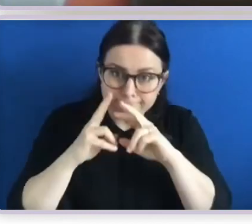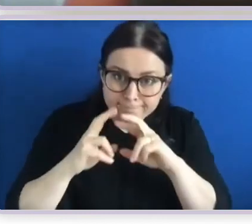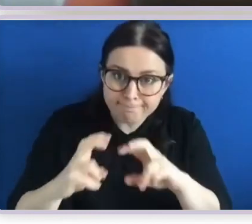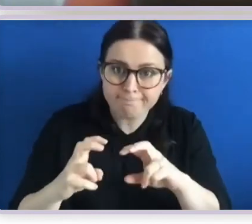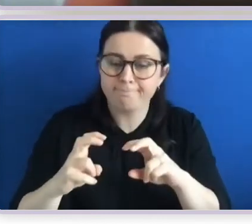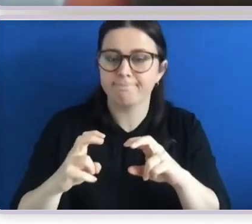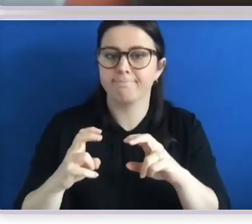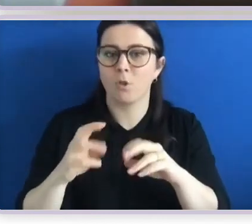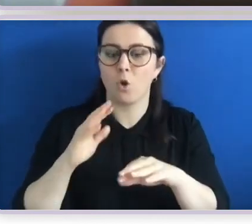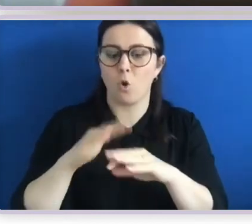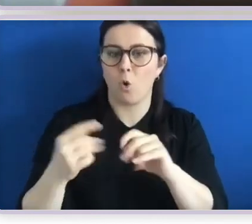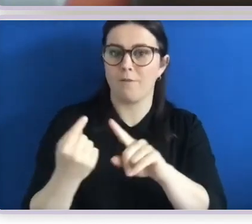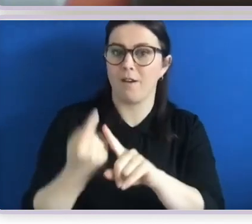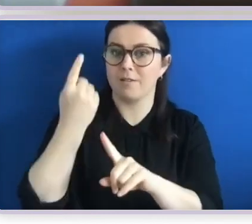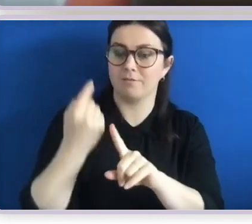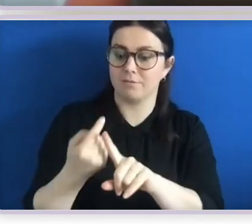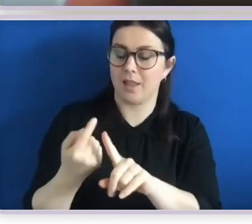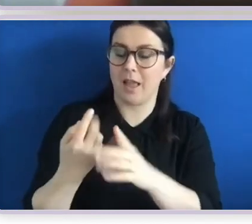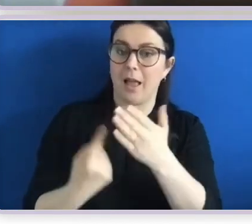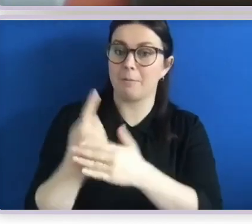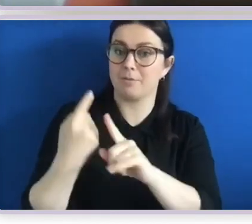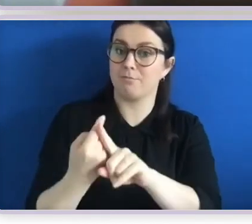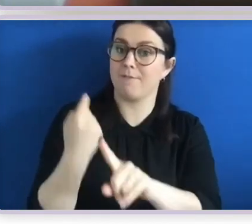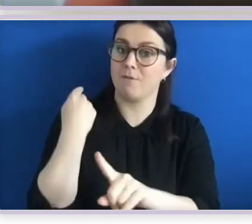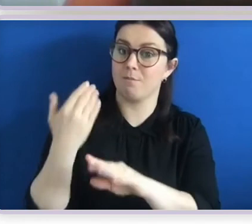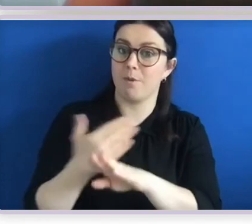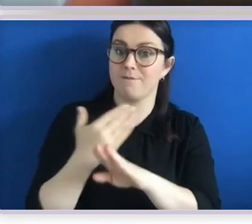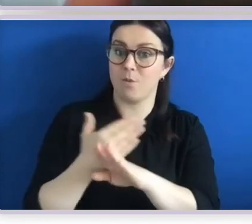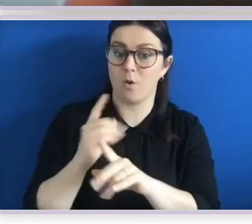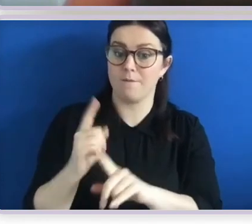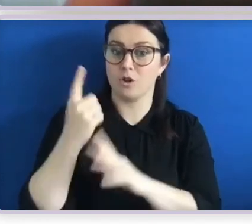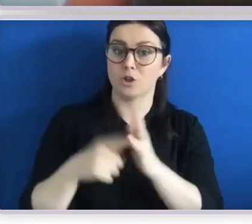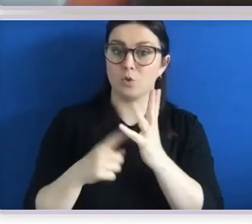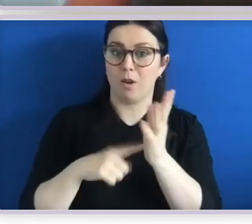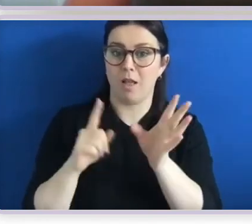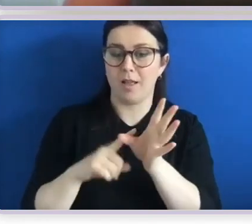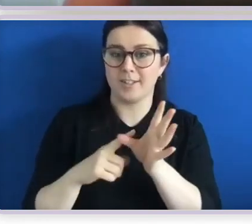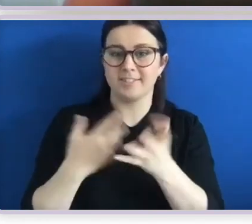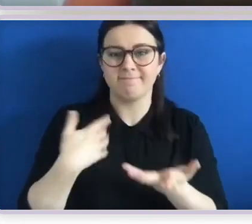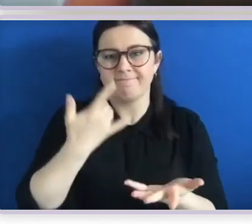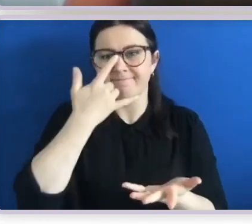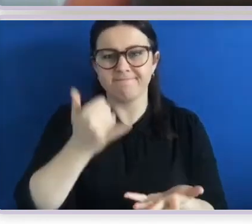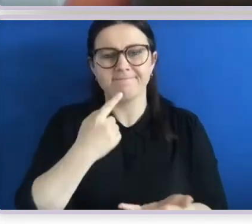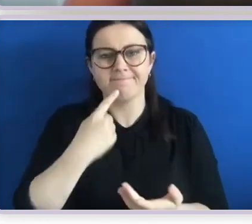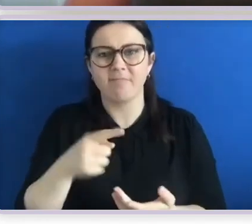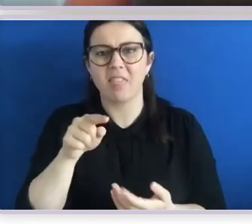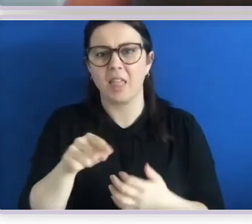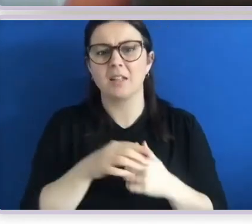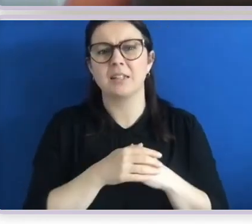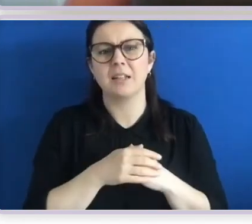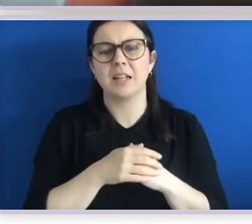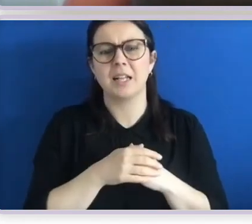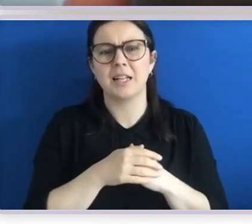activities before 1 July. I'm uncomfortable telling you that, but it's the case with a number